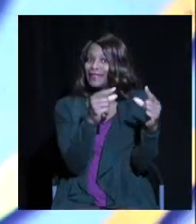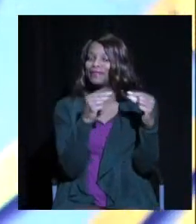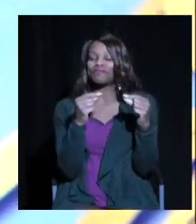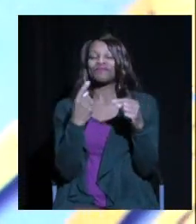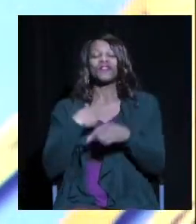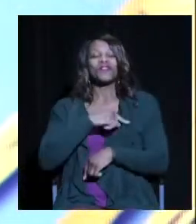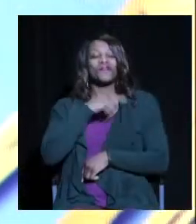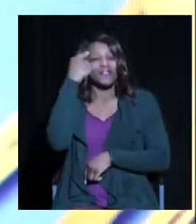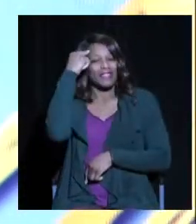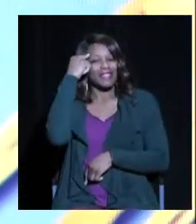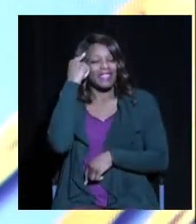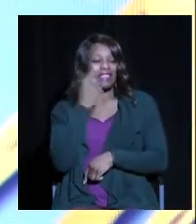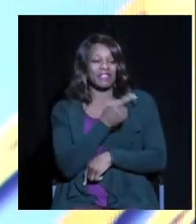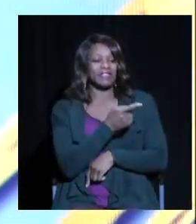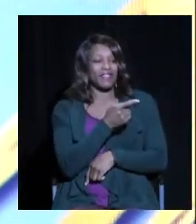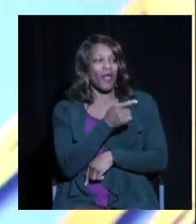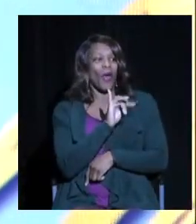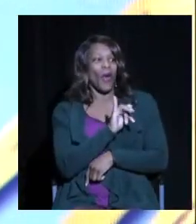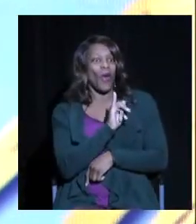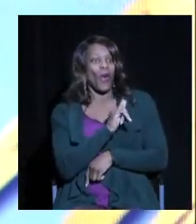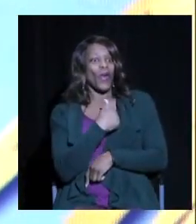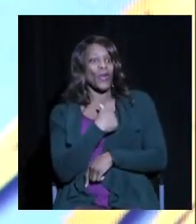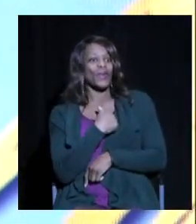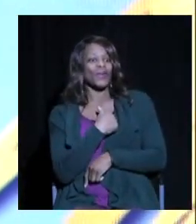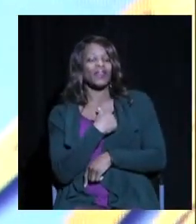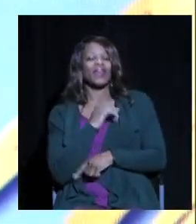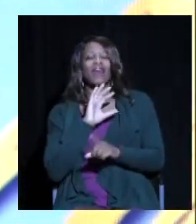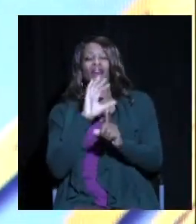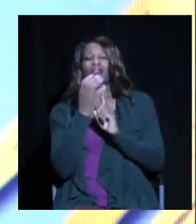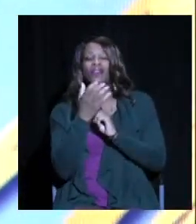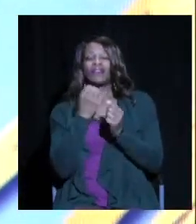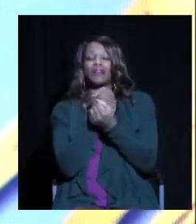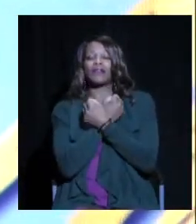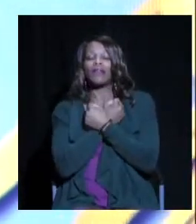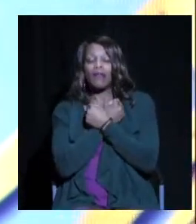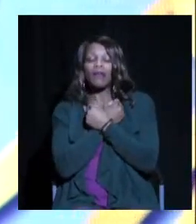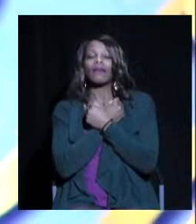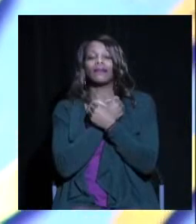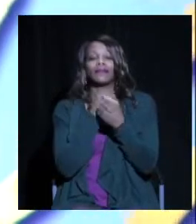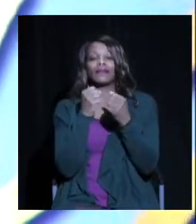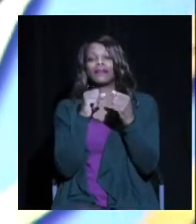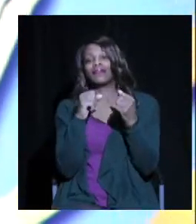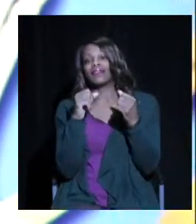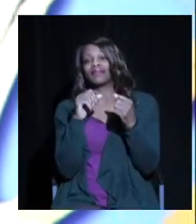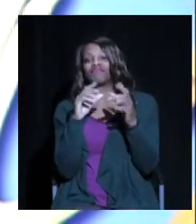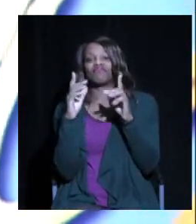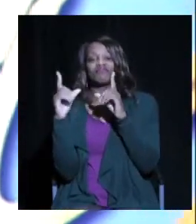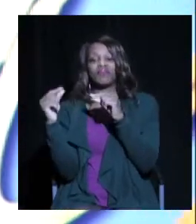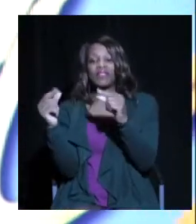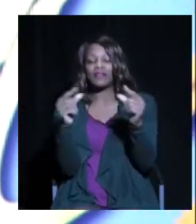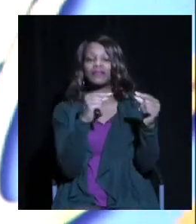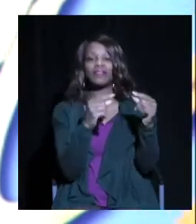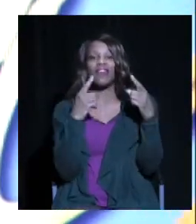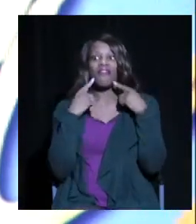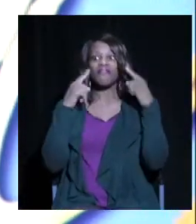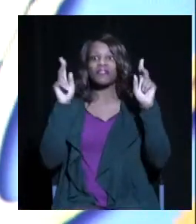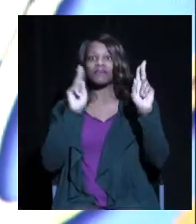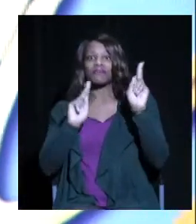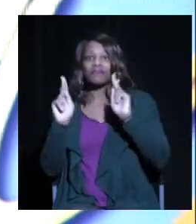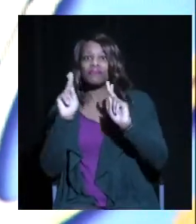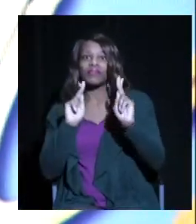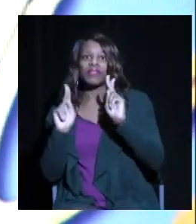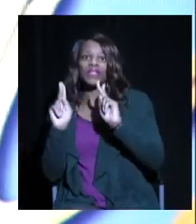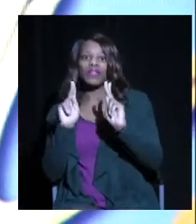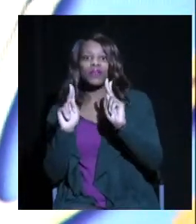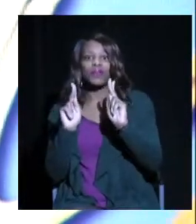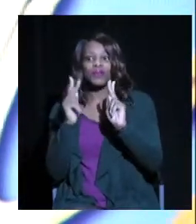think things are one way as we see them. This is why our culture loves celebrity gossip, because sometimes you There's some famous couple that people see. I ain't gonna name no